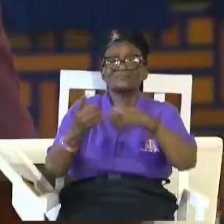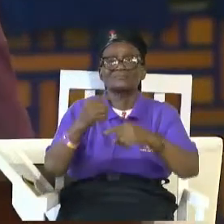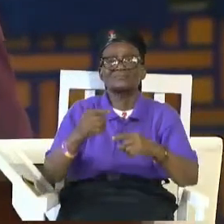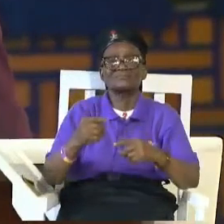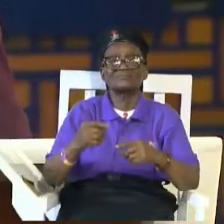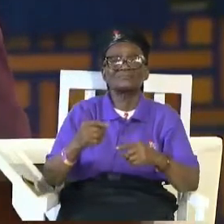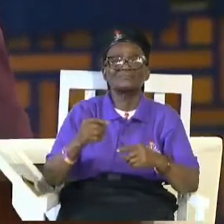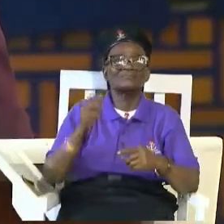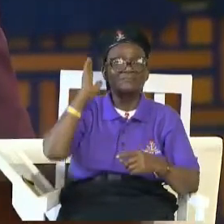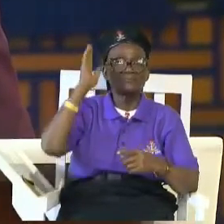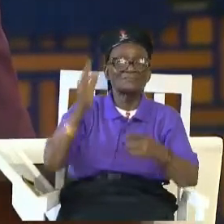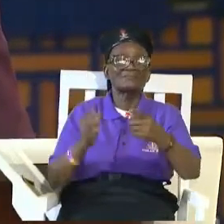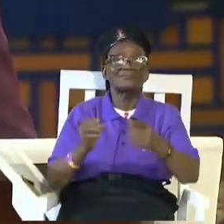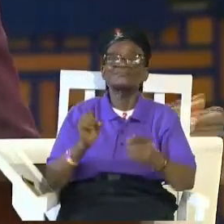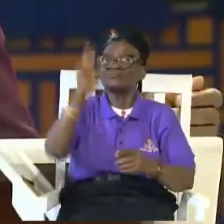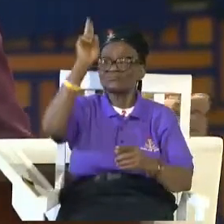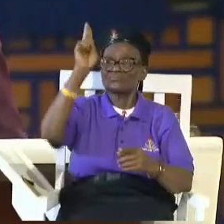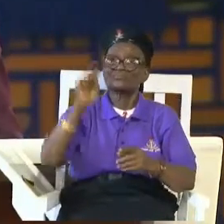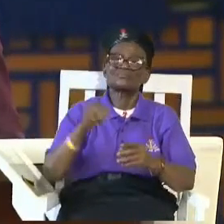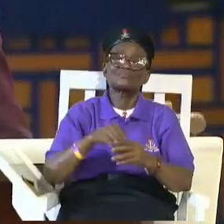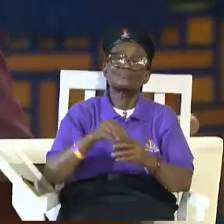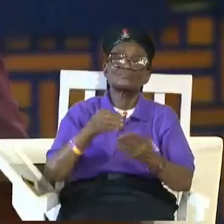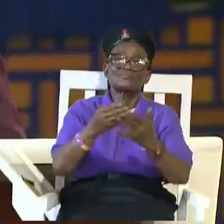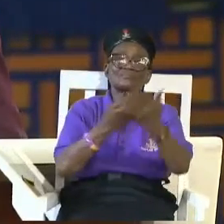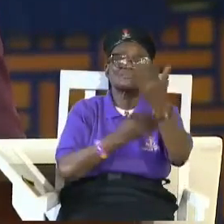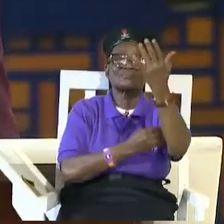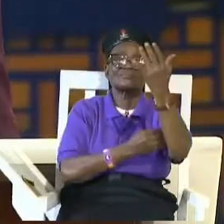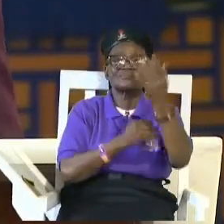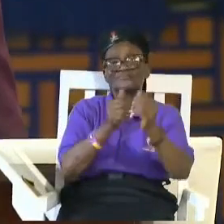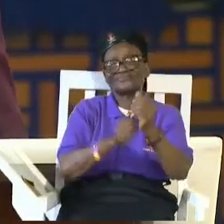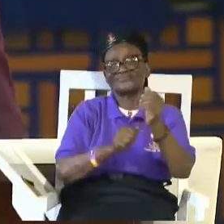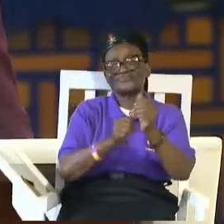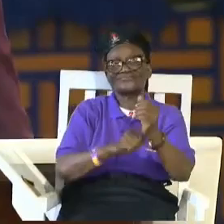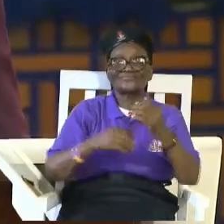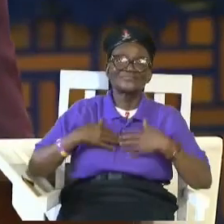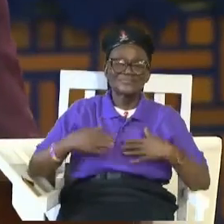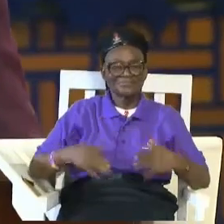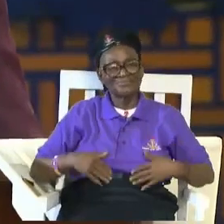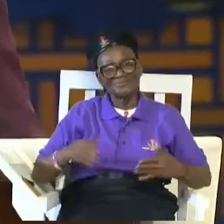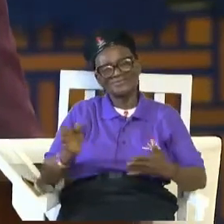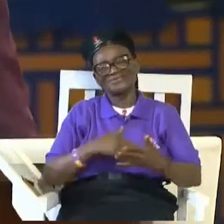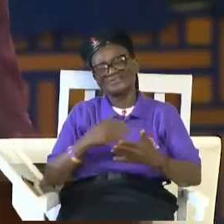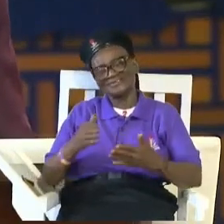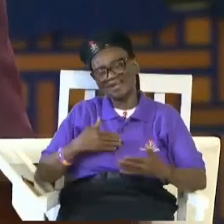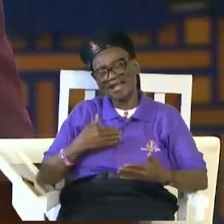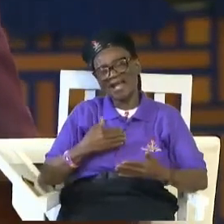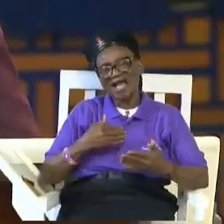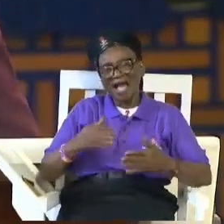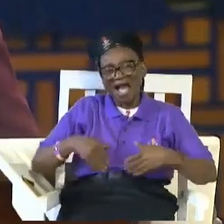Woke up in the morning, and everybody is singing, happy birthday to you.